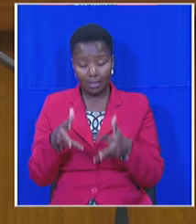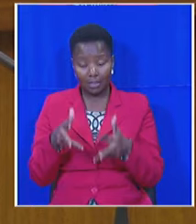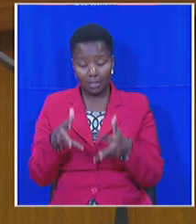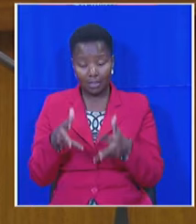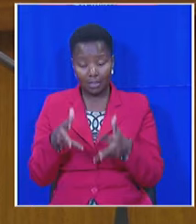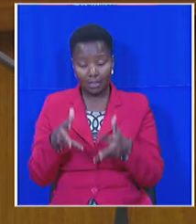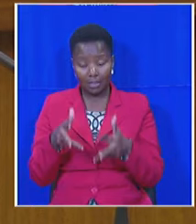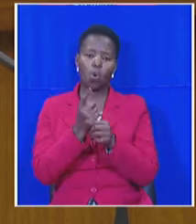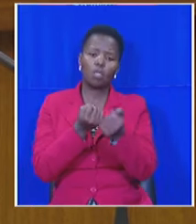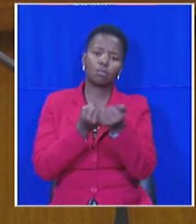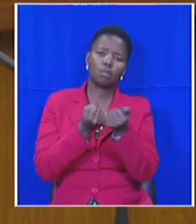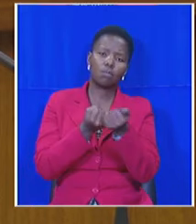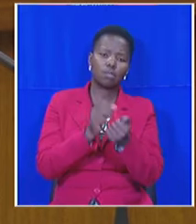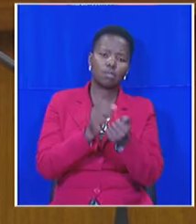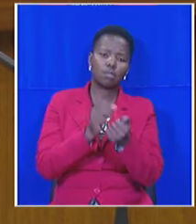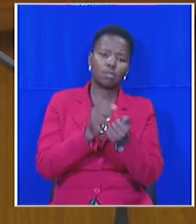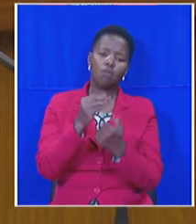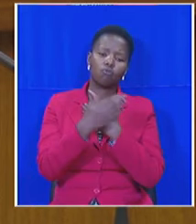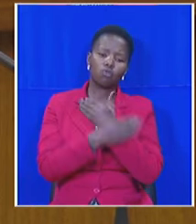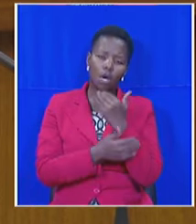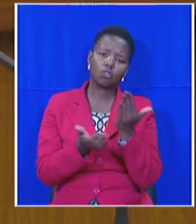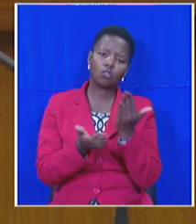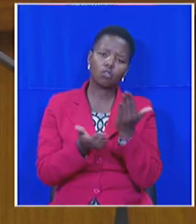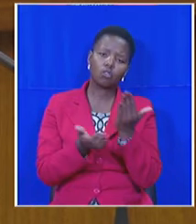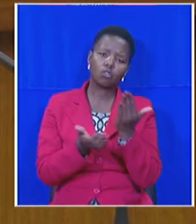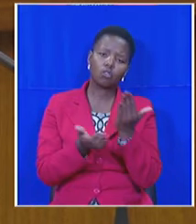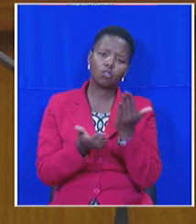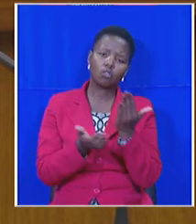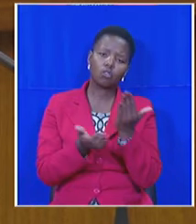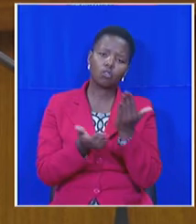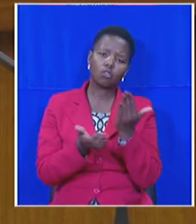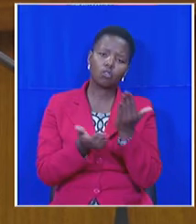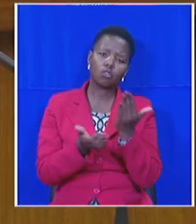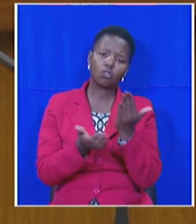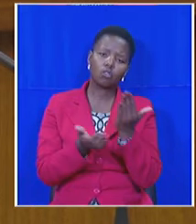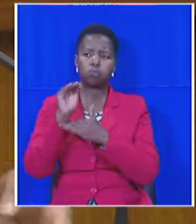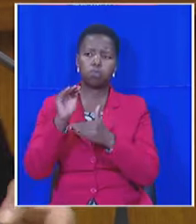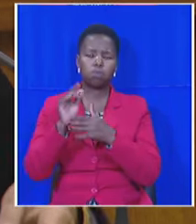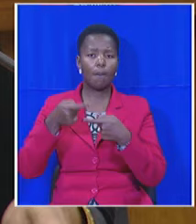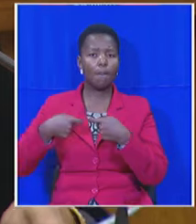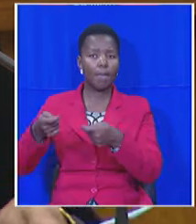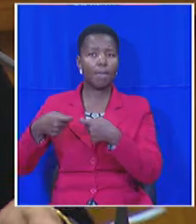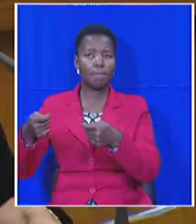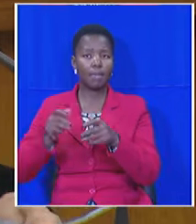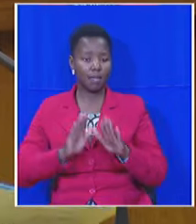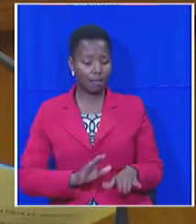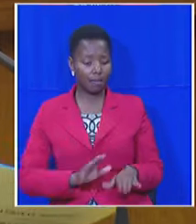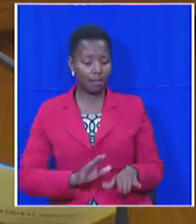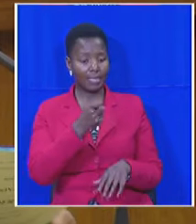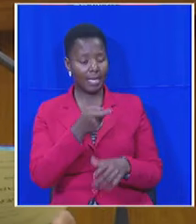on the continent, South Africa has undertaken too many foreign payments, which the taxpayer is